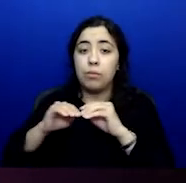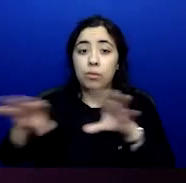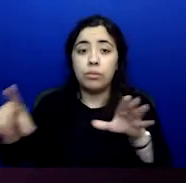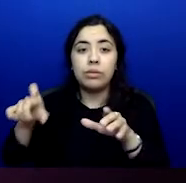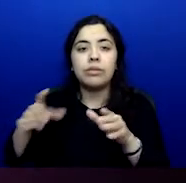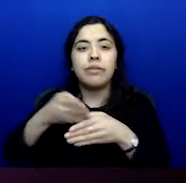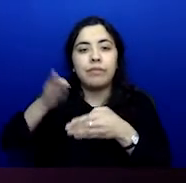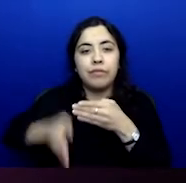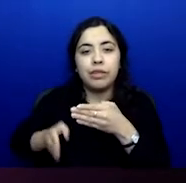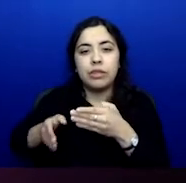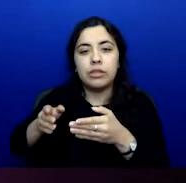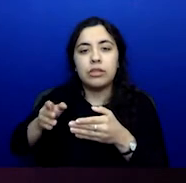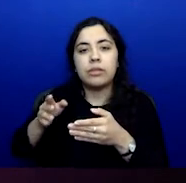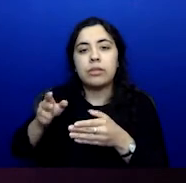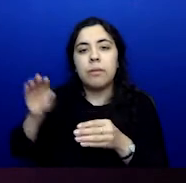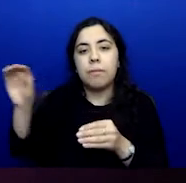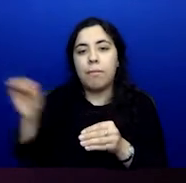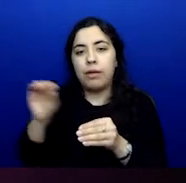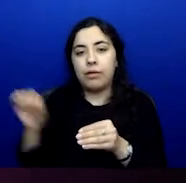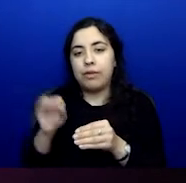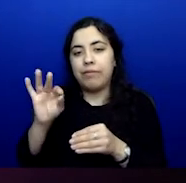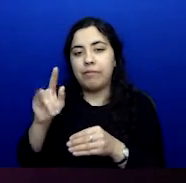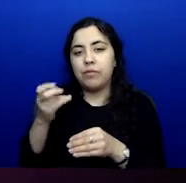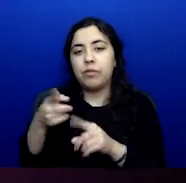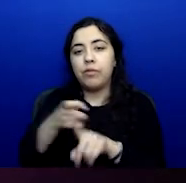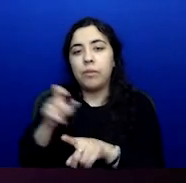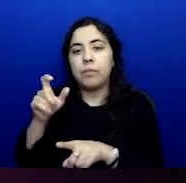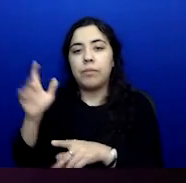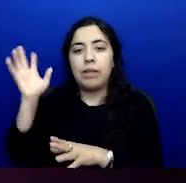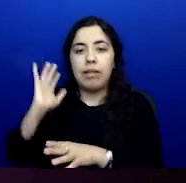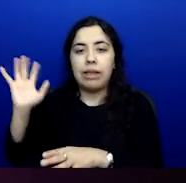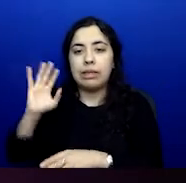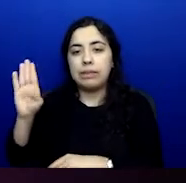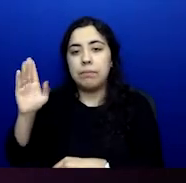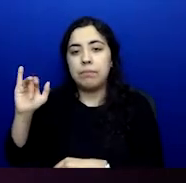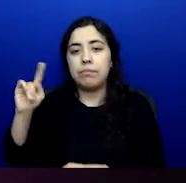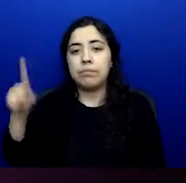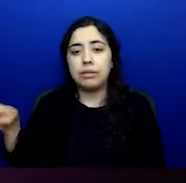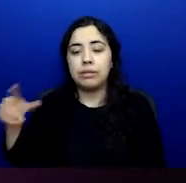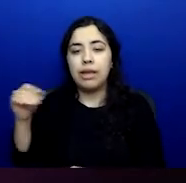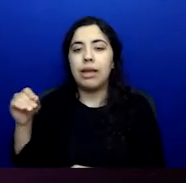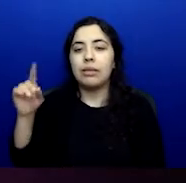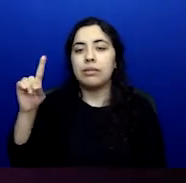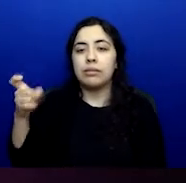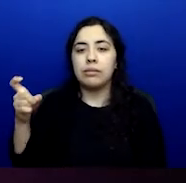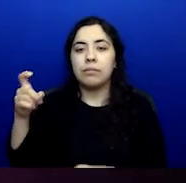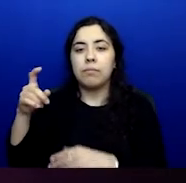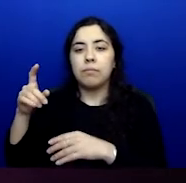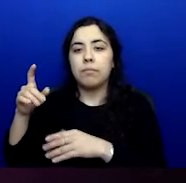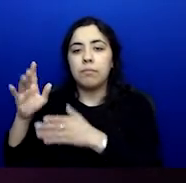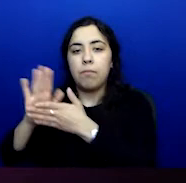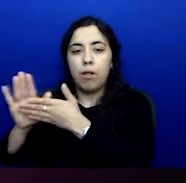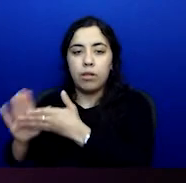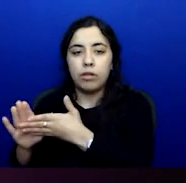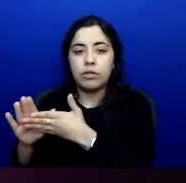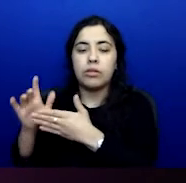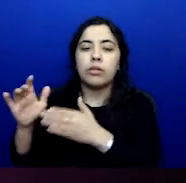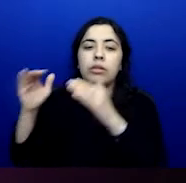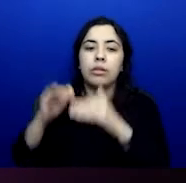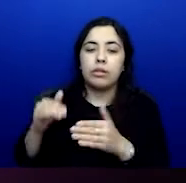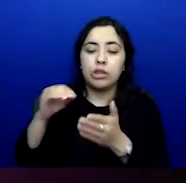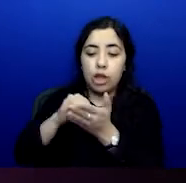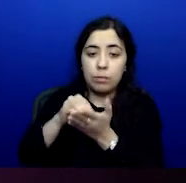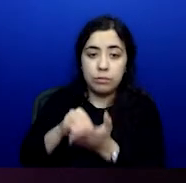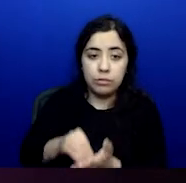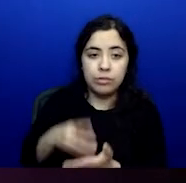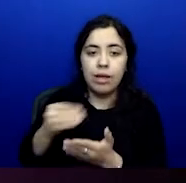migrating features from legacy Blitz and do more developer experience polish. We need to overhaul our documentation and write